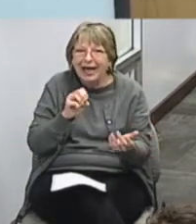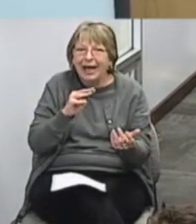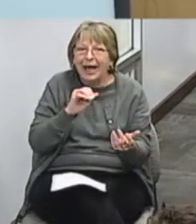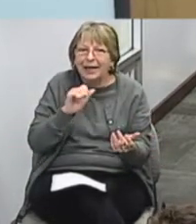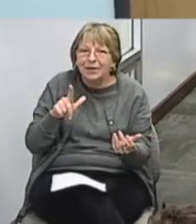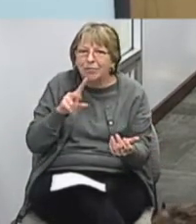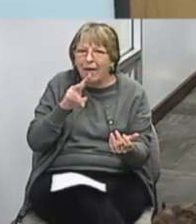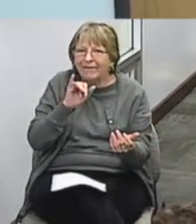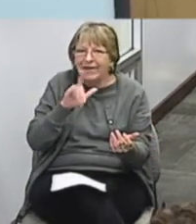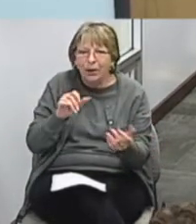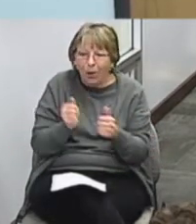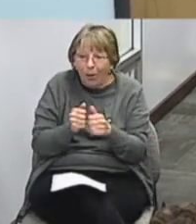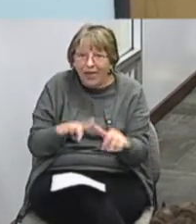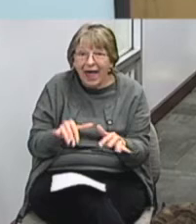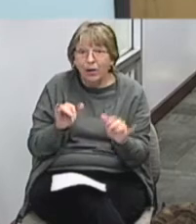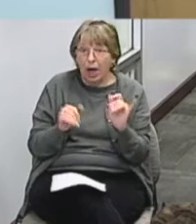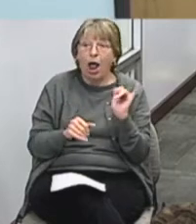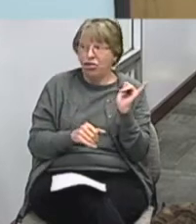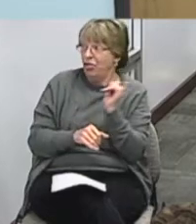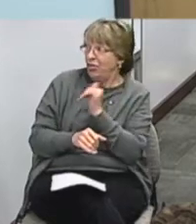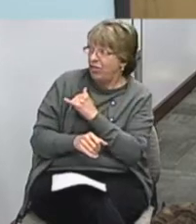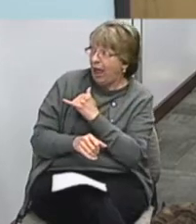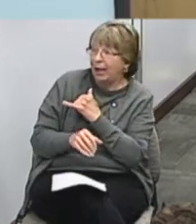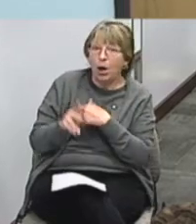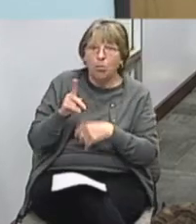not exist.